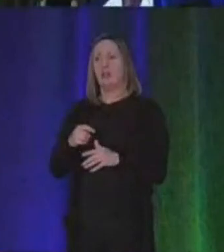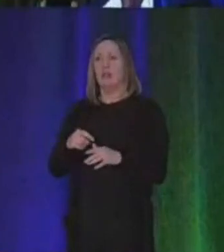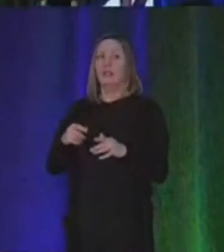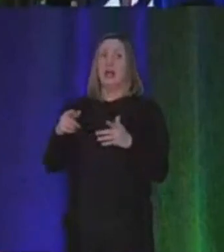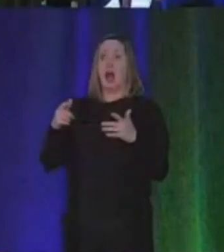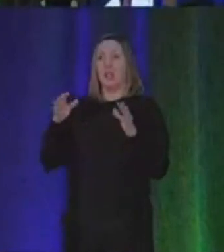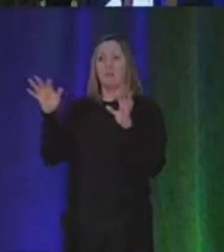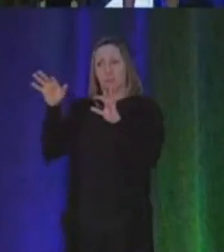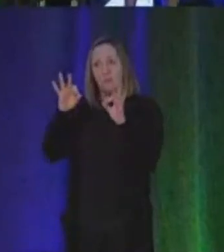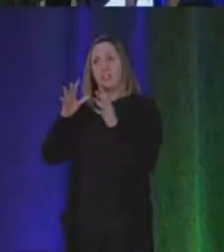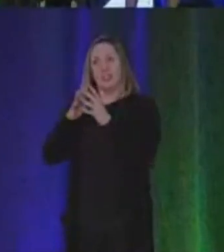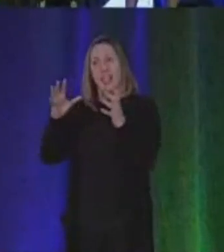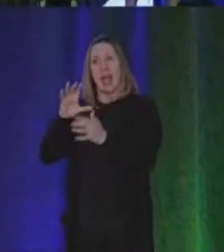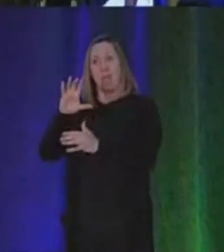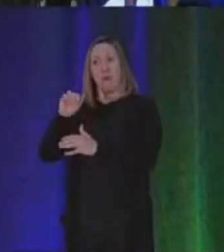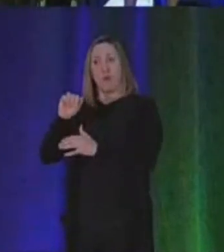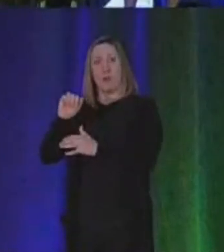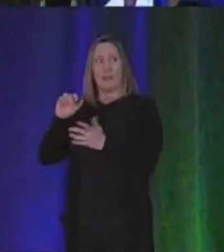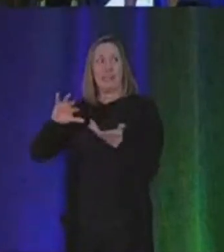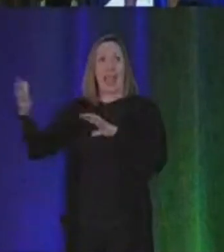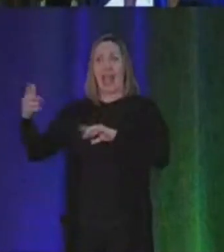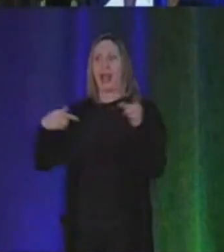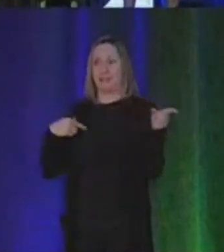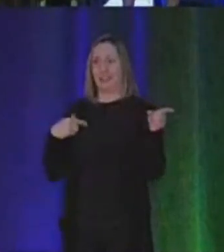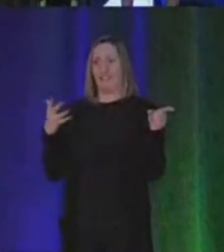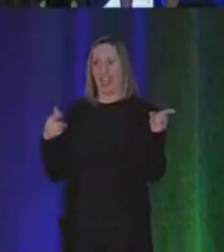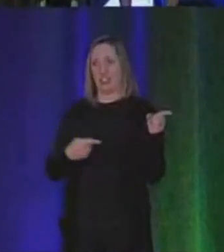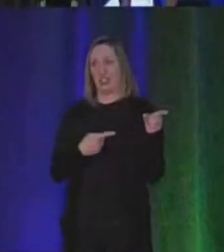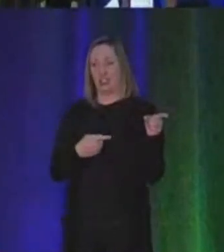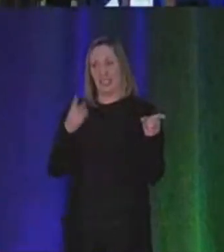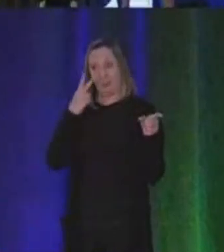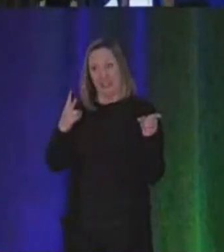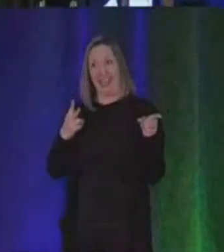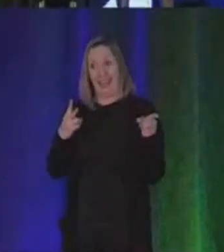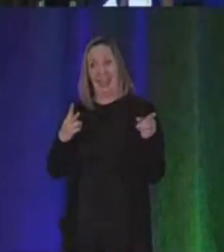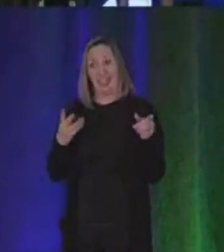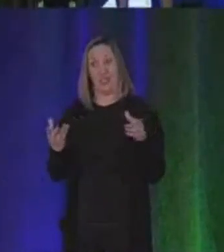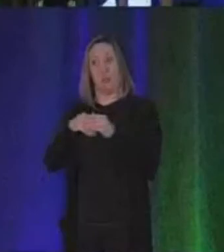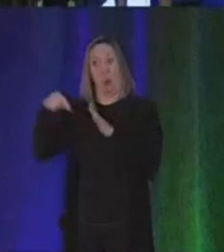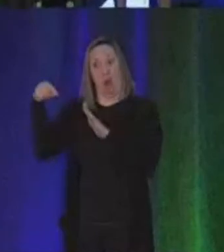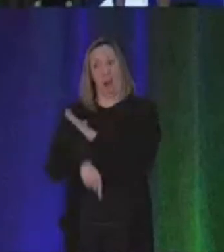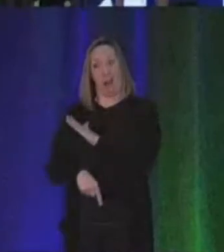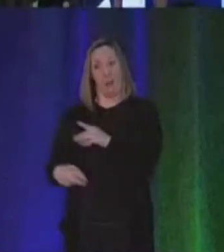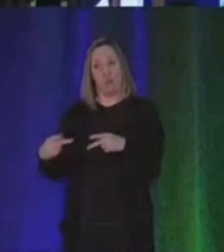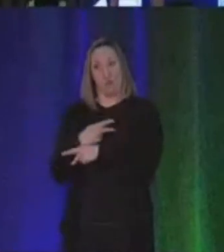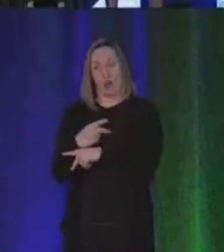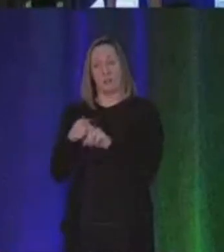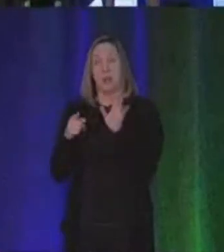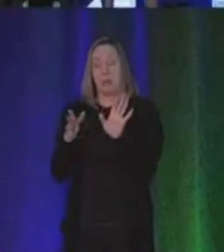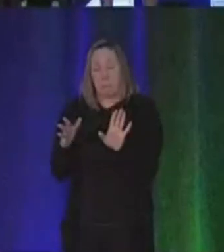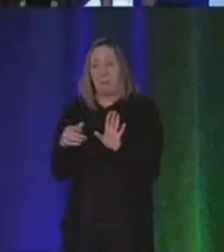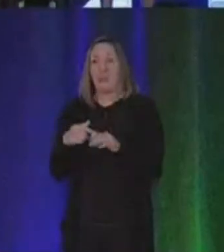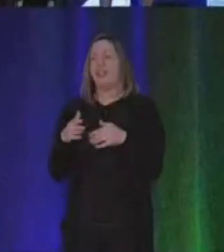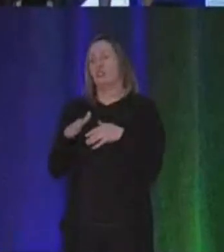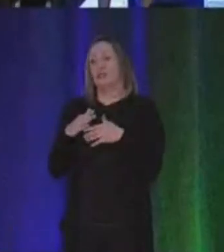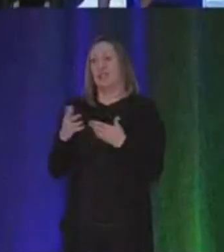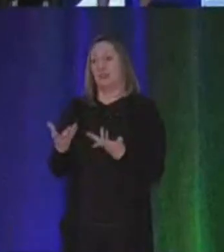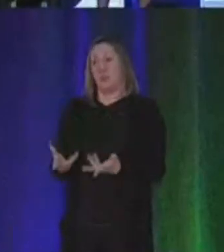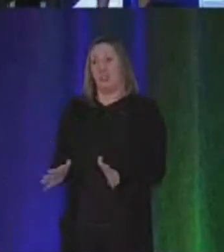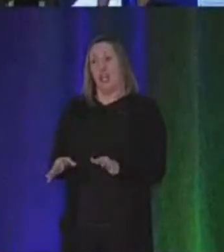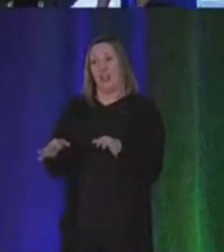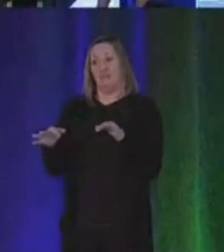idealized. There's a lot more chaos here than what's already the chaos that you're seeing on the screen. But this is pretty much it.